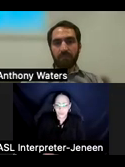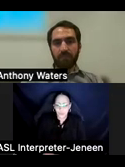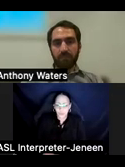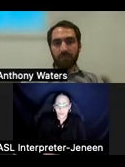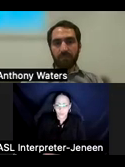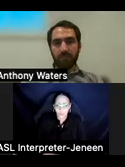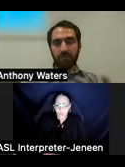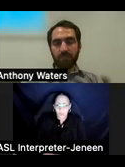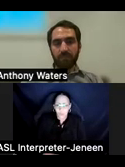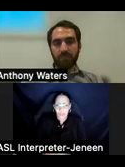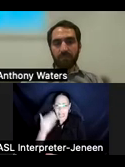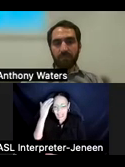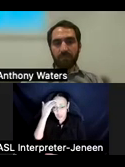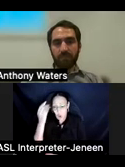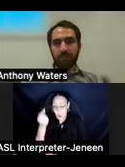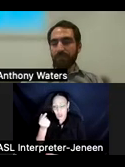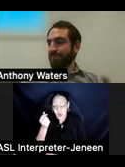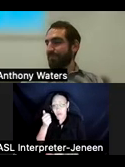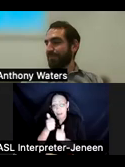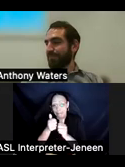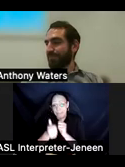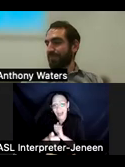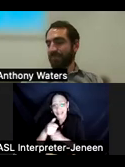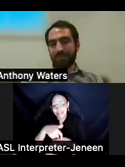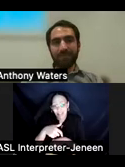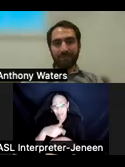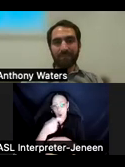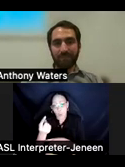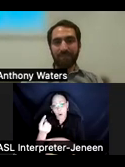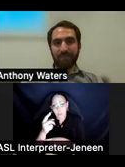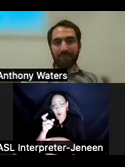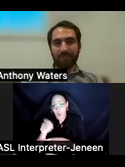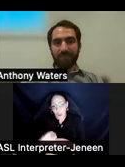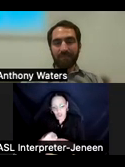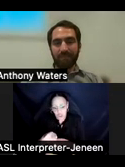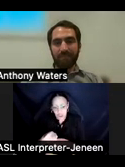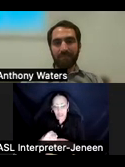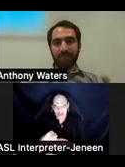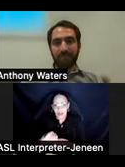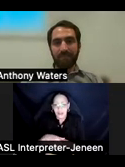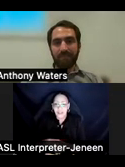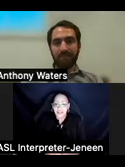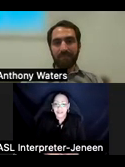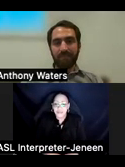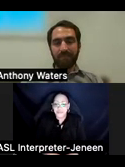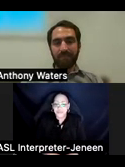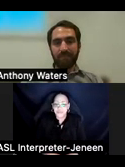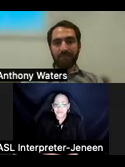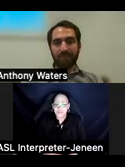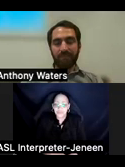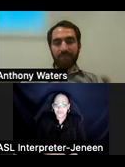So I know we're a little bit past time, but there's one more question that I